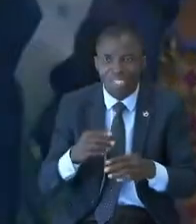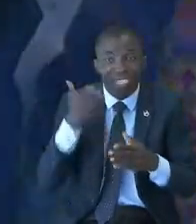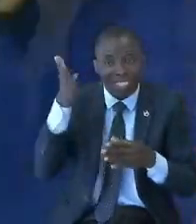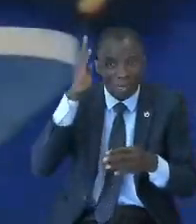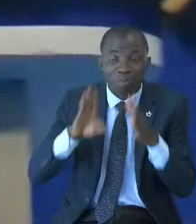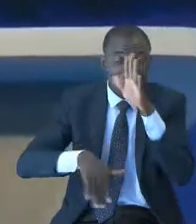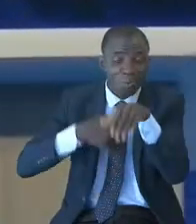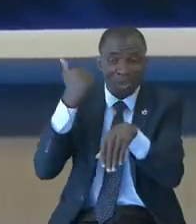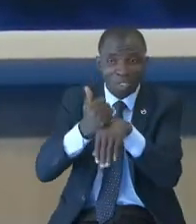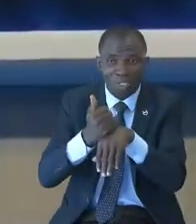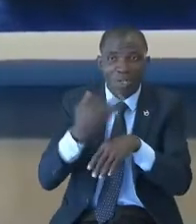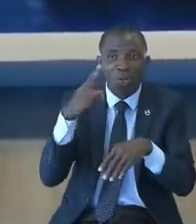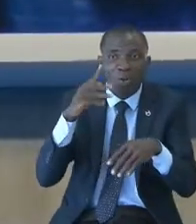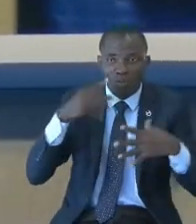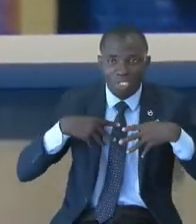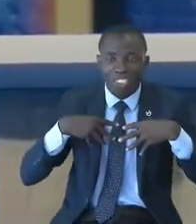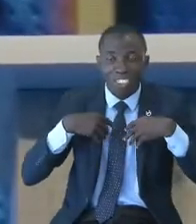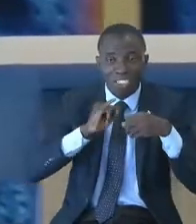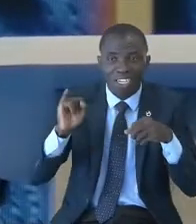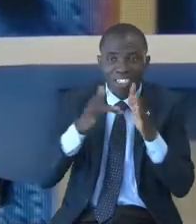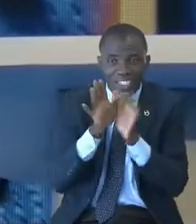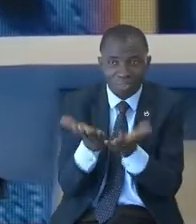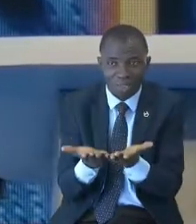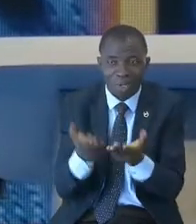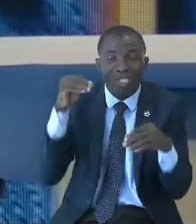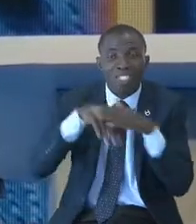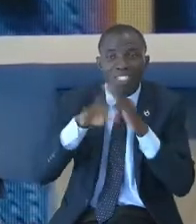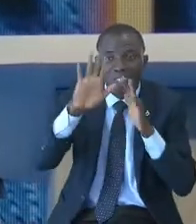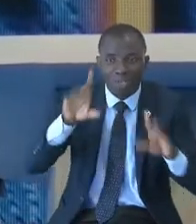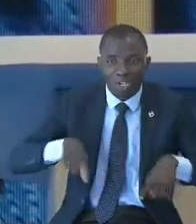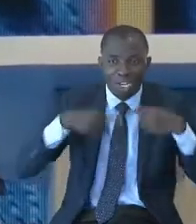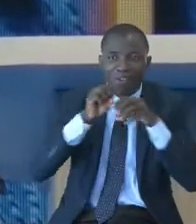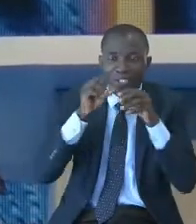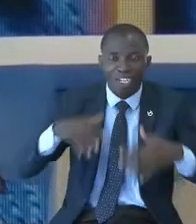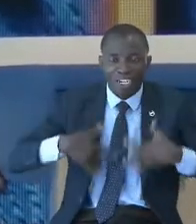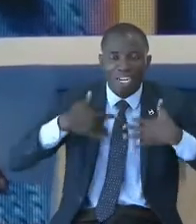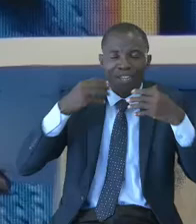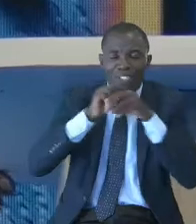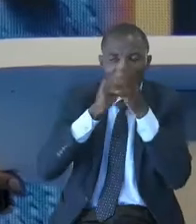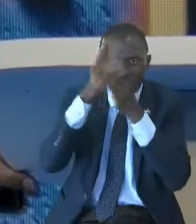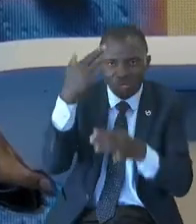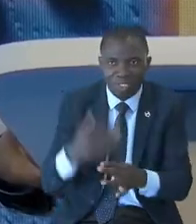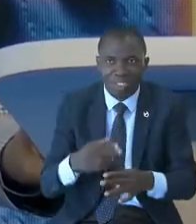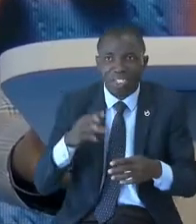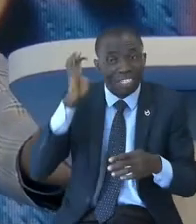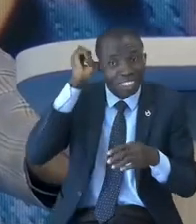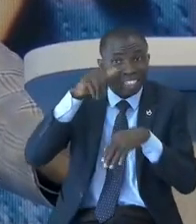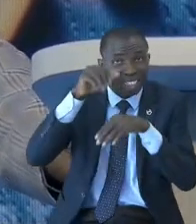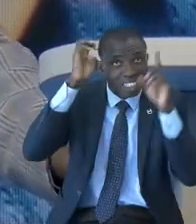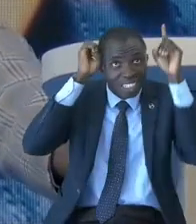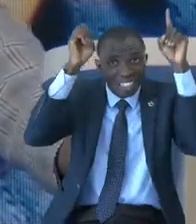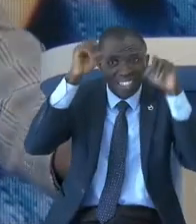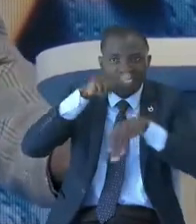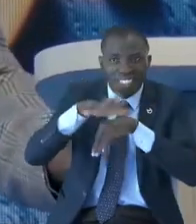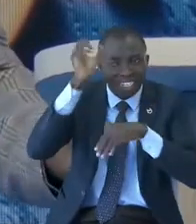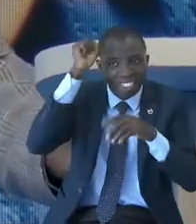confirmation of the healing scriptures in your life. He sent his word